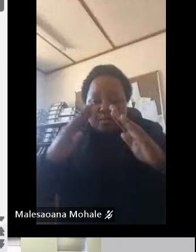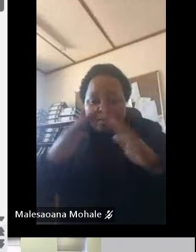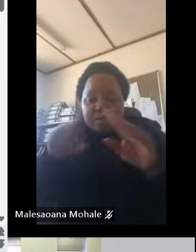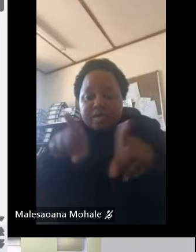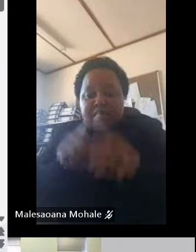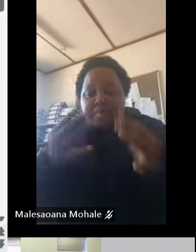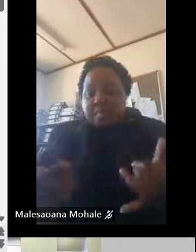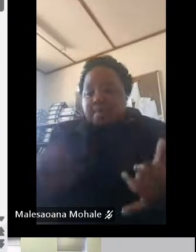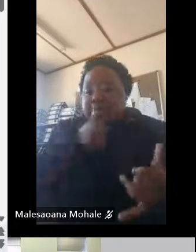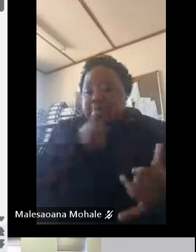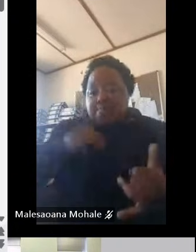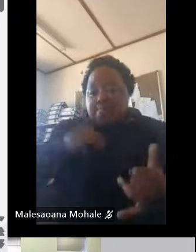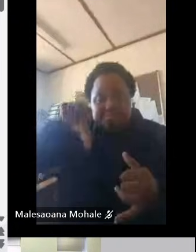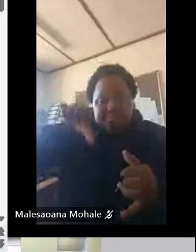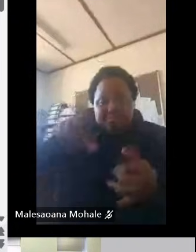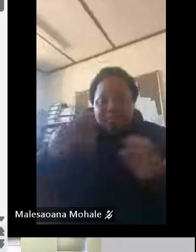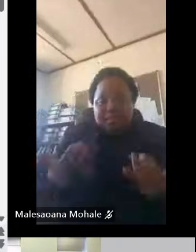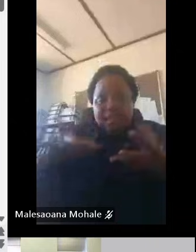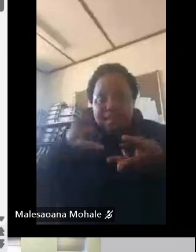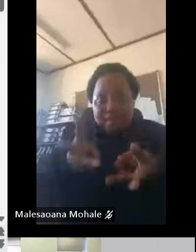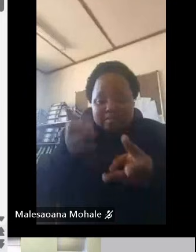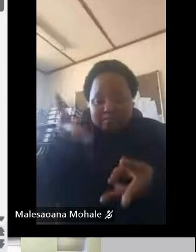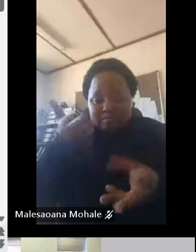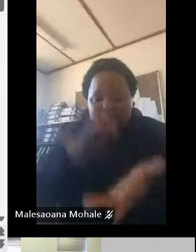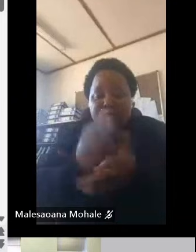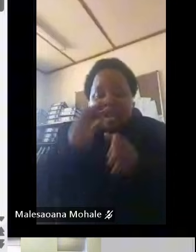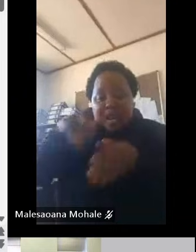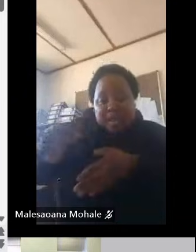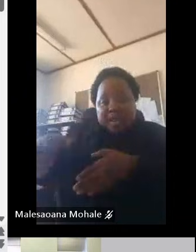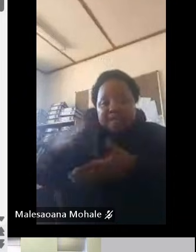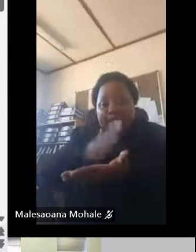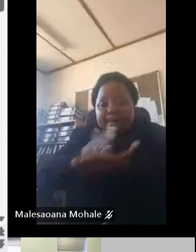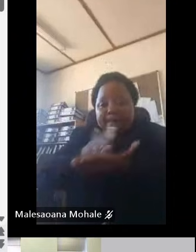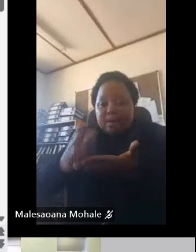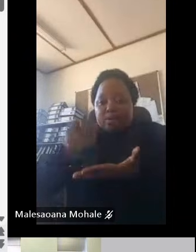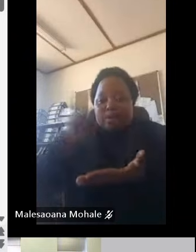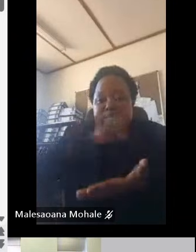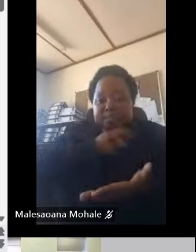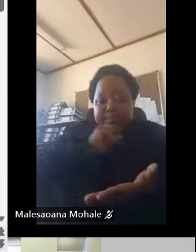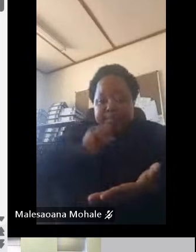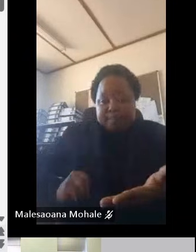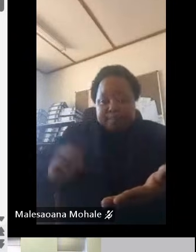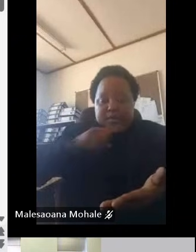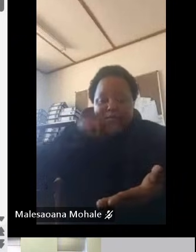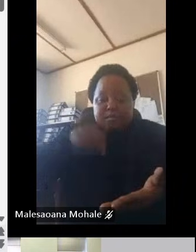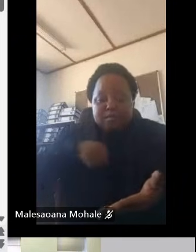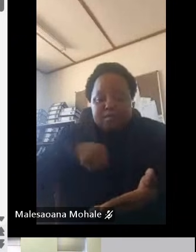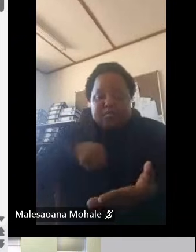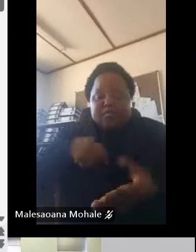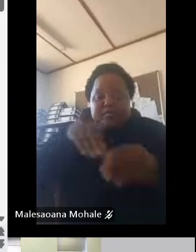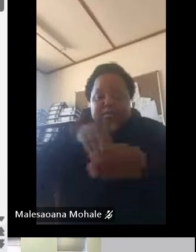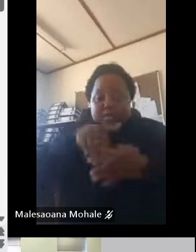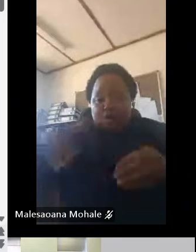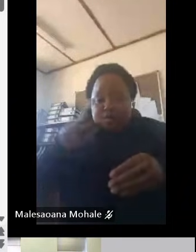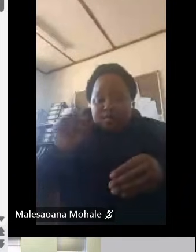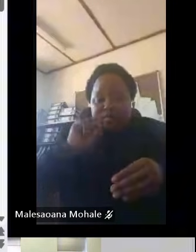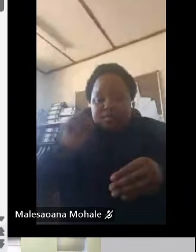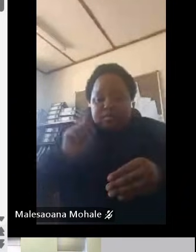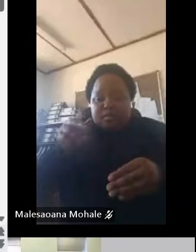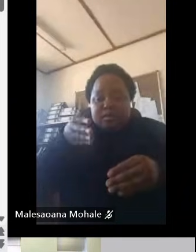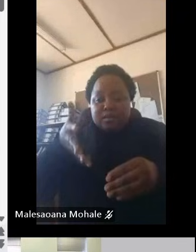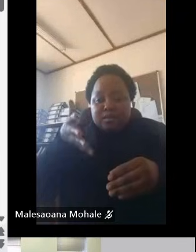that criteria left also part of our members out of the criteria of the population was being